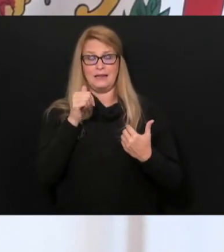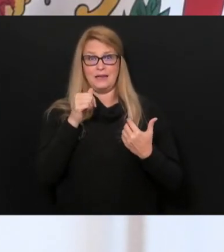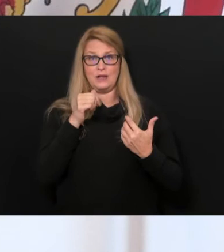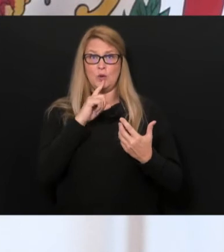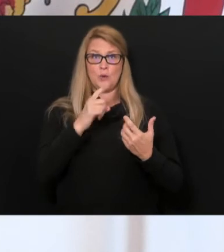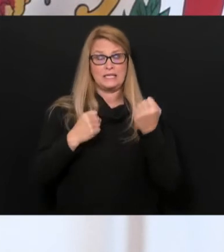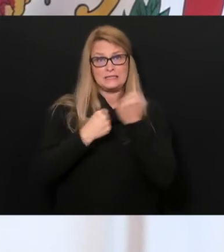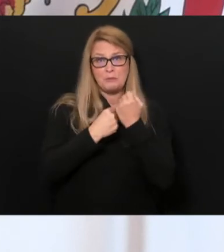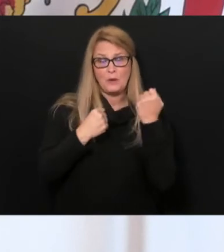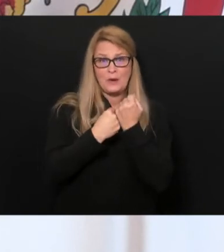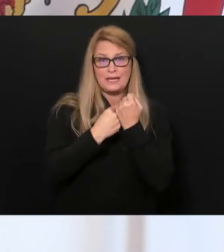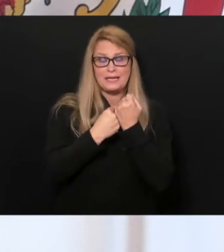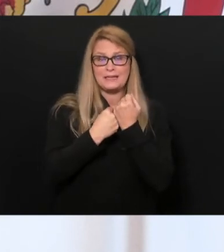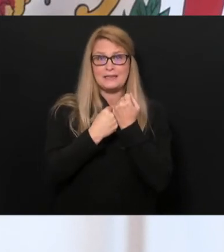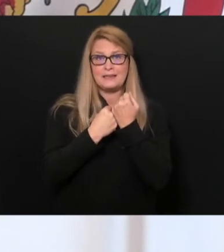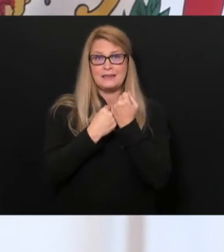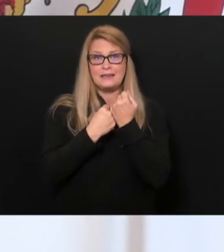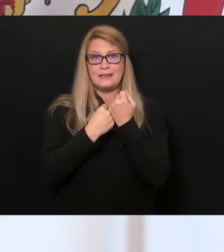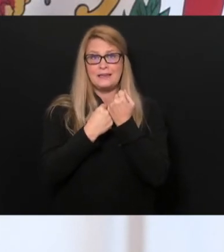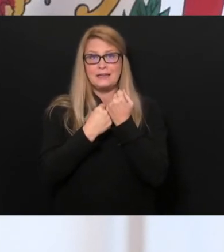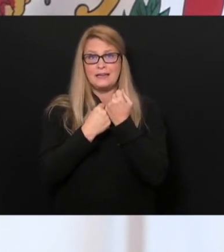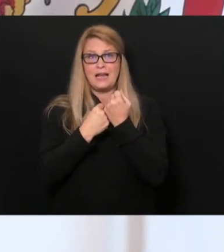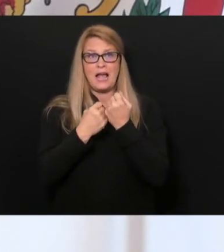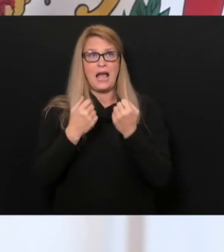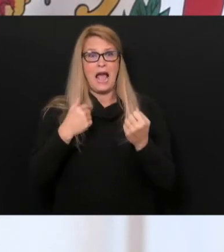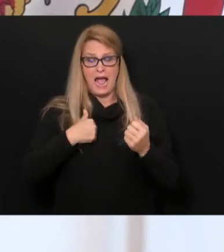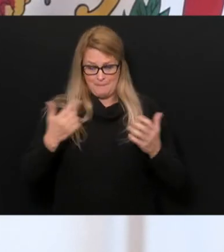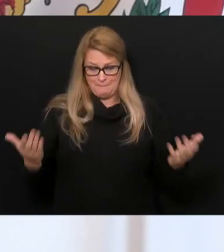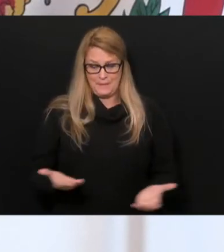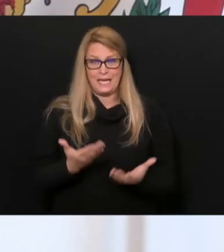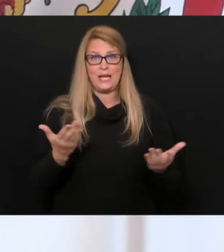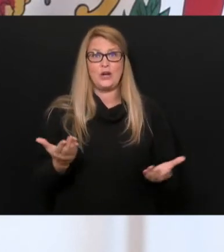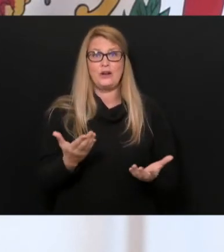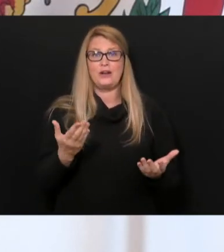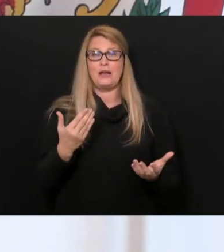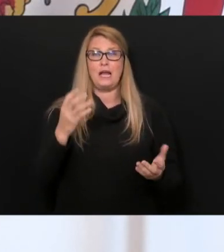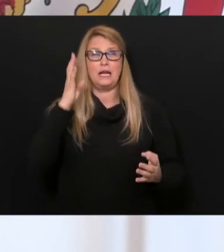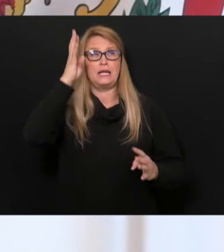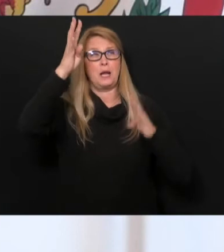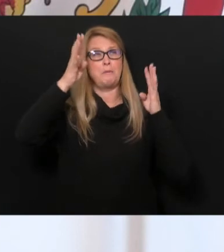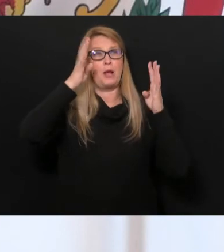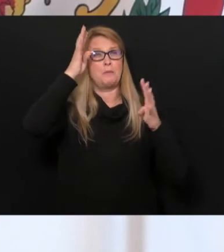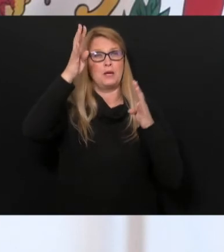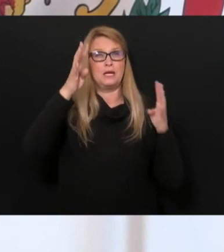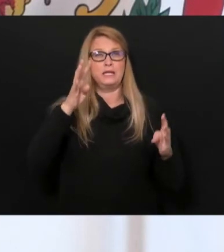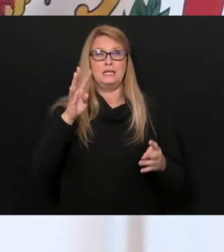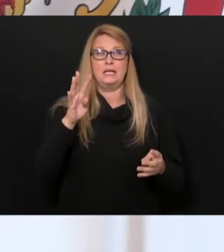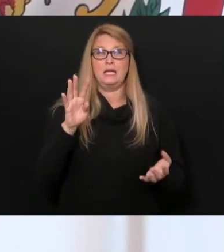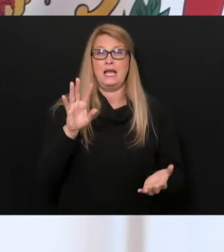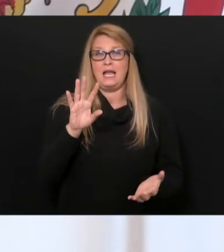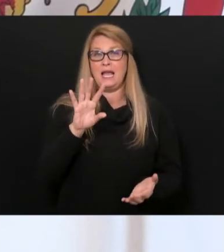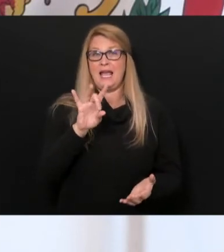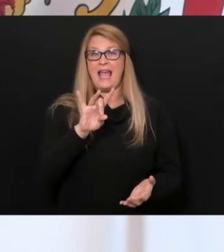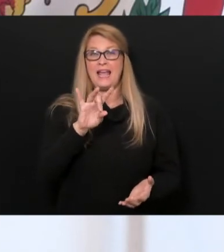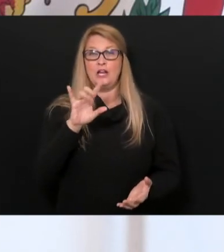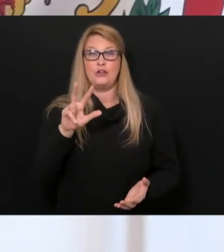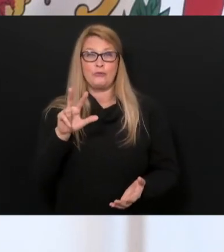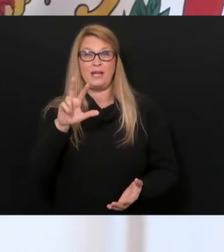come in here and I try to come up with ideas like we got 8,300